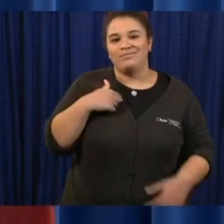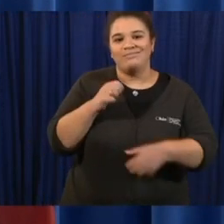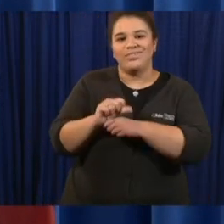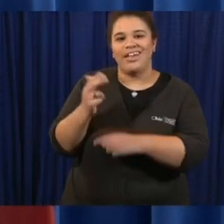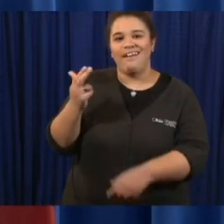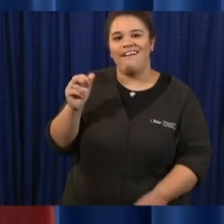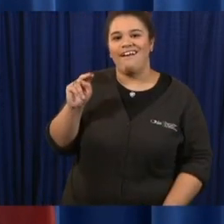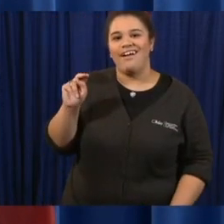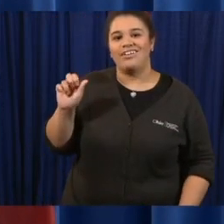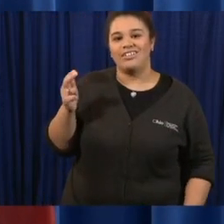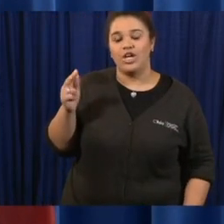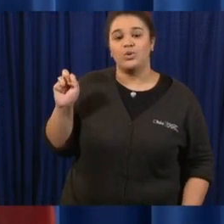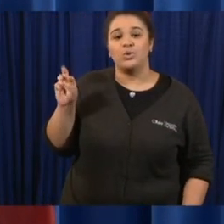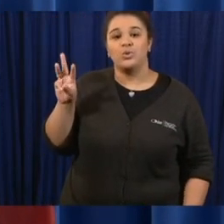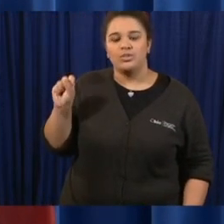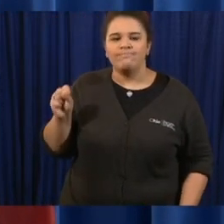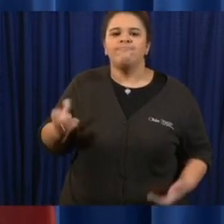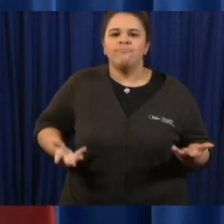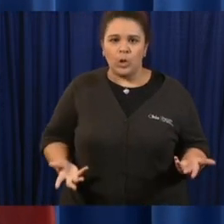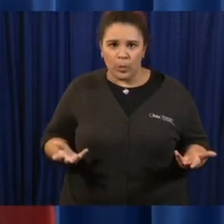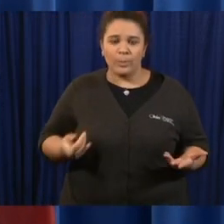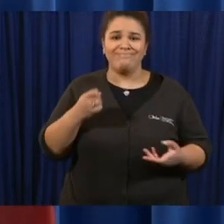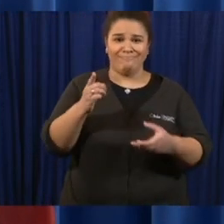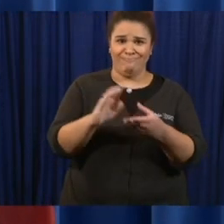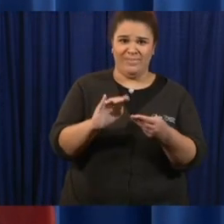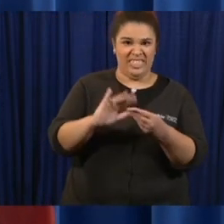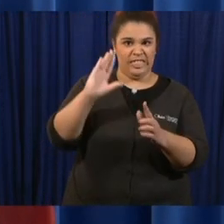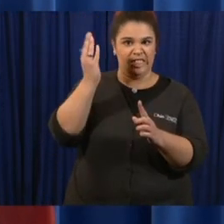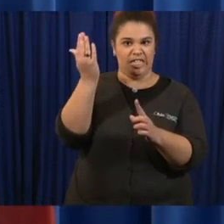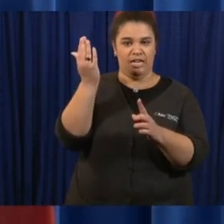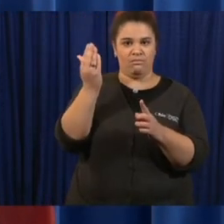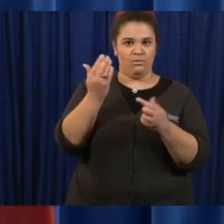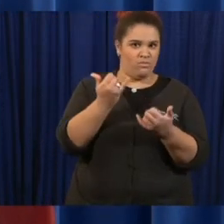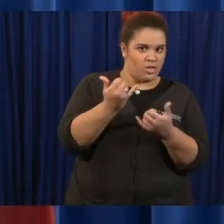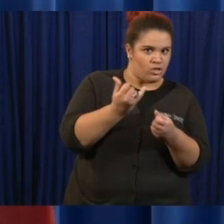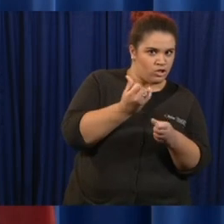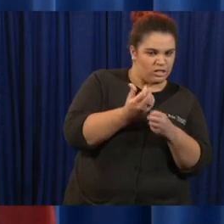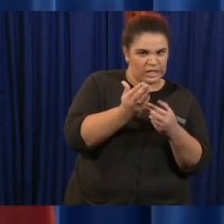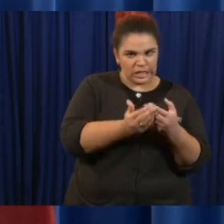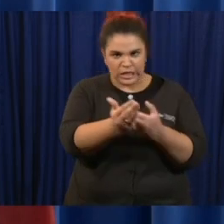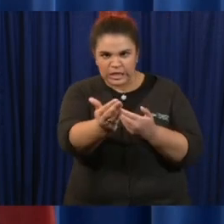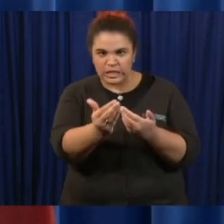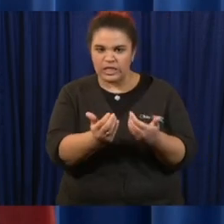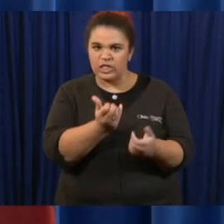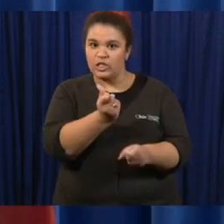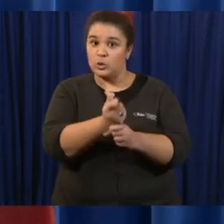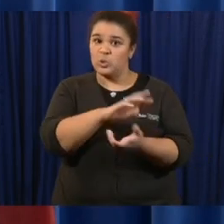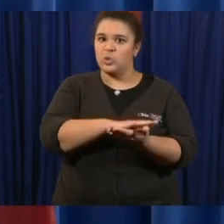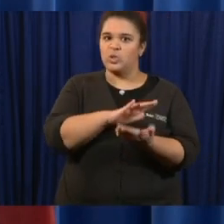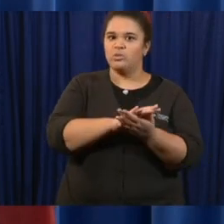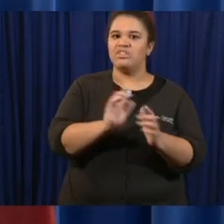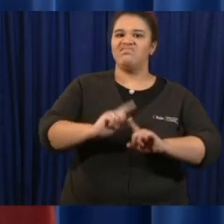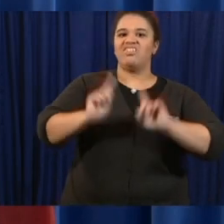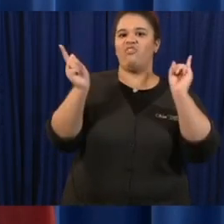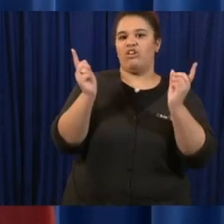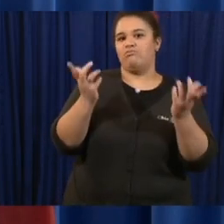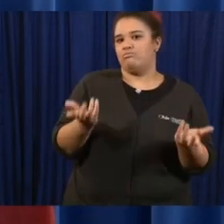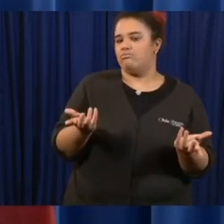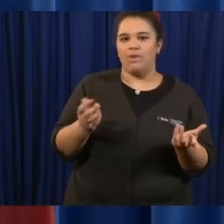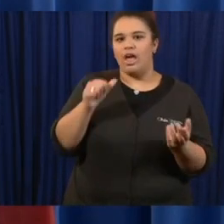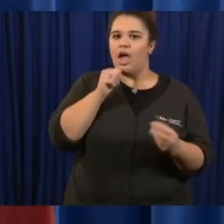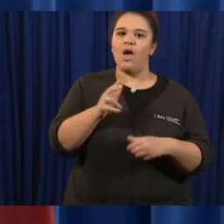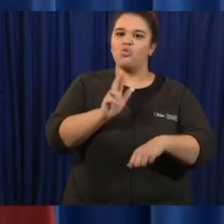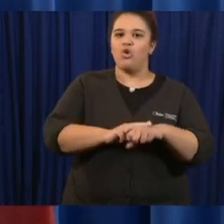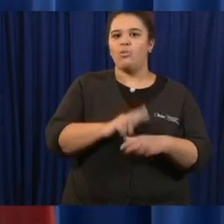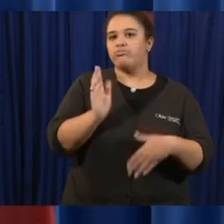to be disrupted in some way in the coming year. Even if they do reopen, it will not be business as usual. So I'm wondering if you think